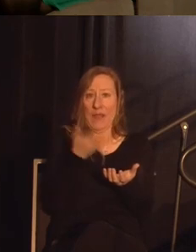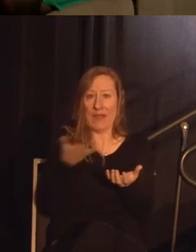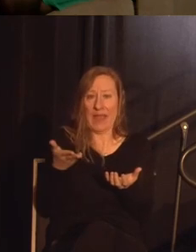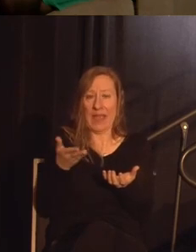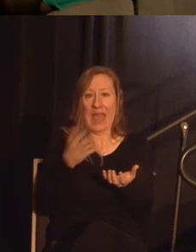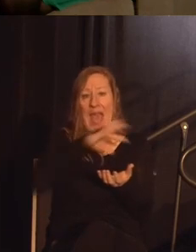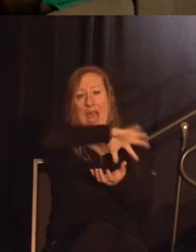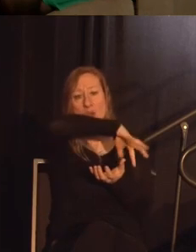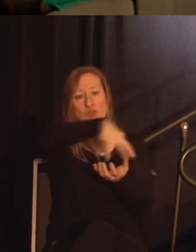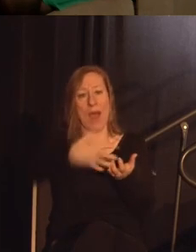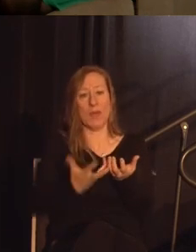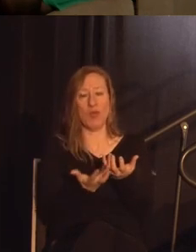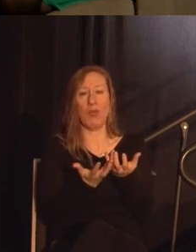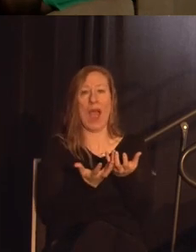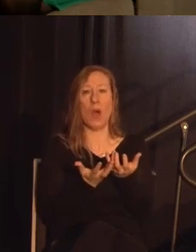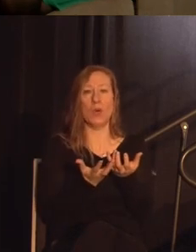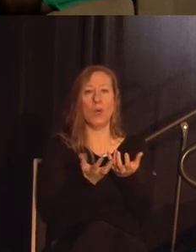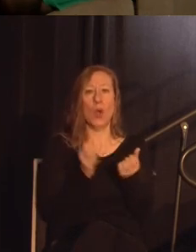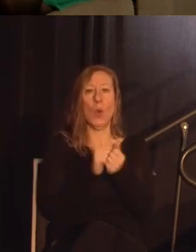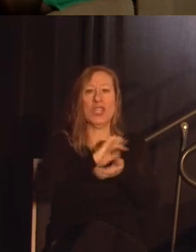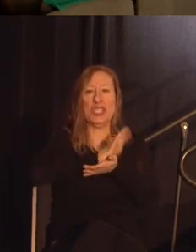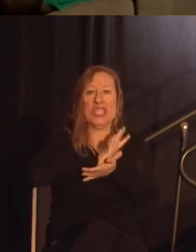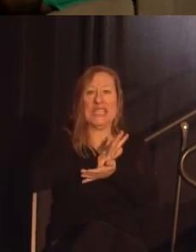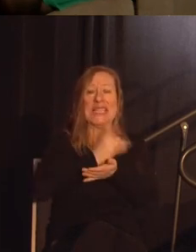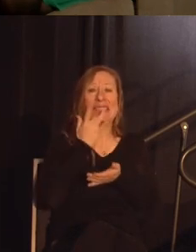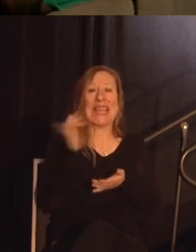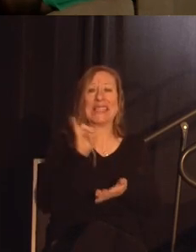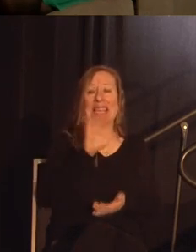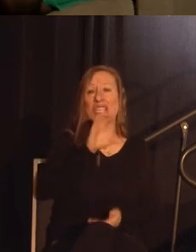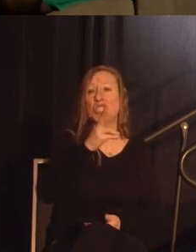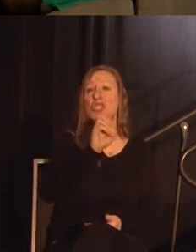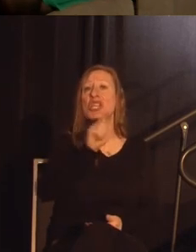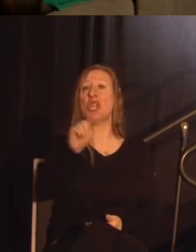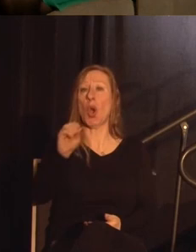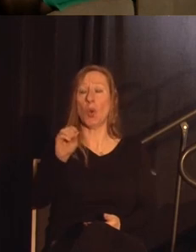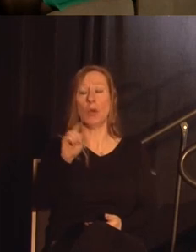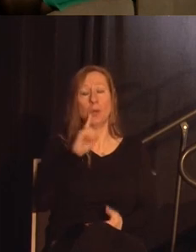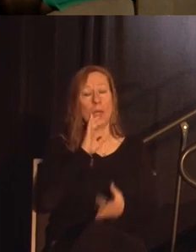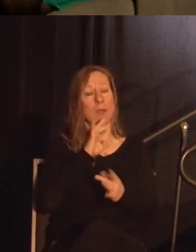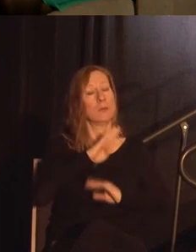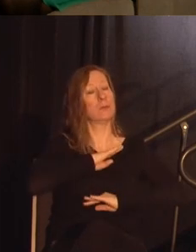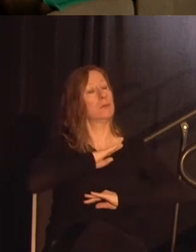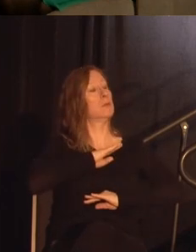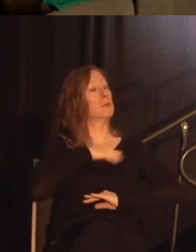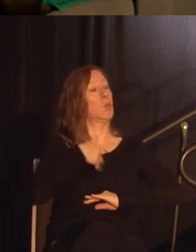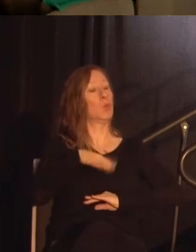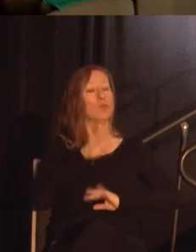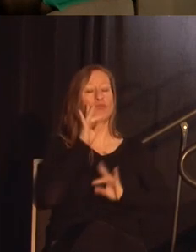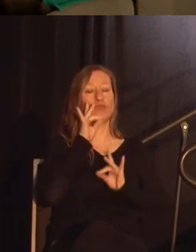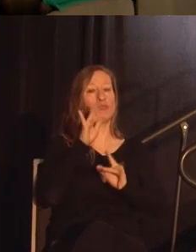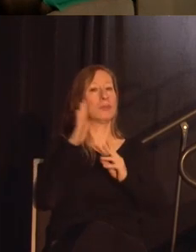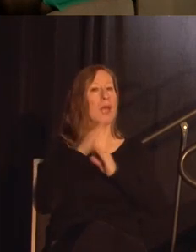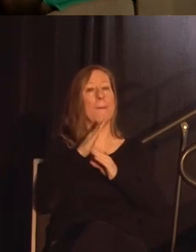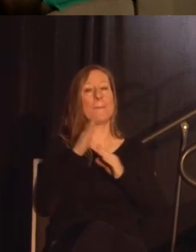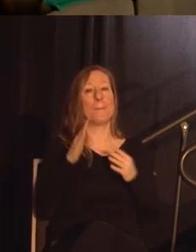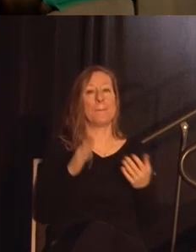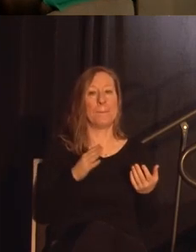like a Cheeto. It's, like, so satisfying. It's so good. That was one of my book snacks for